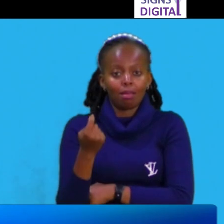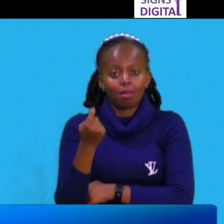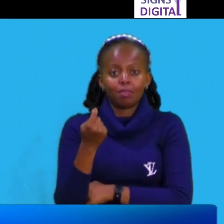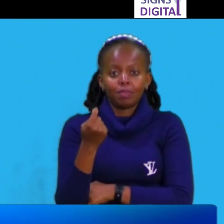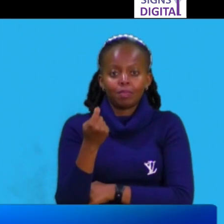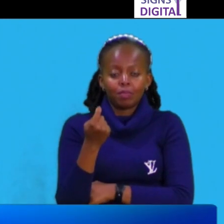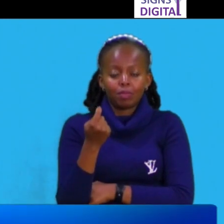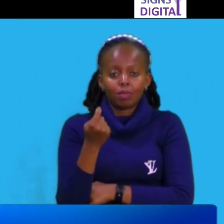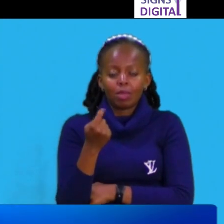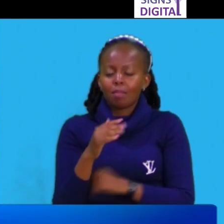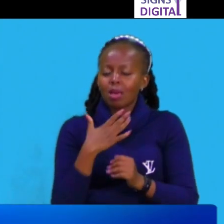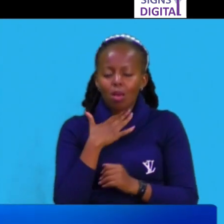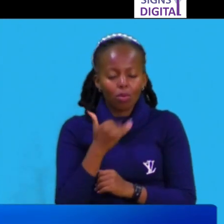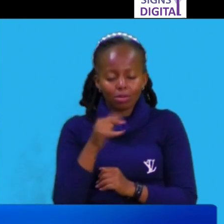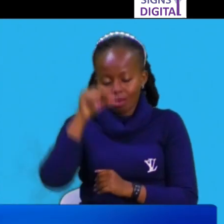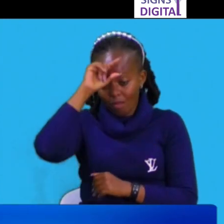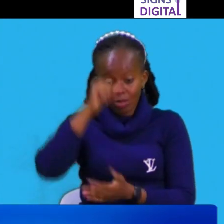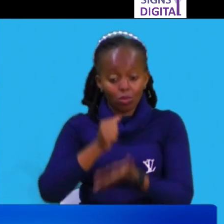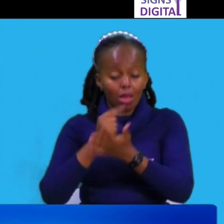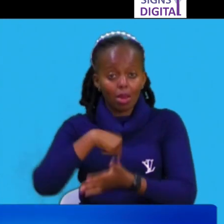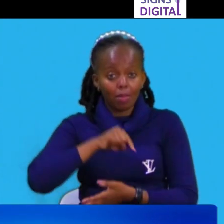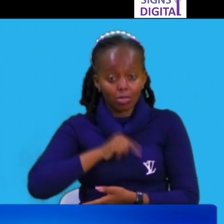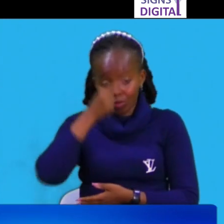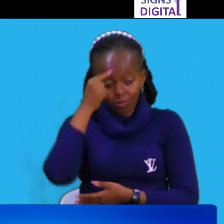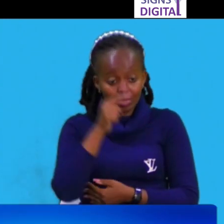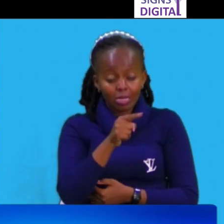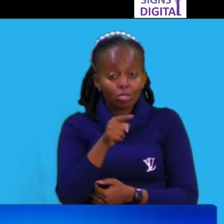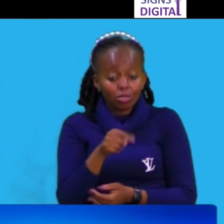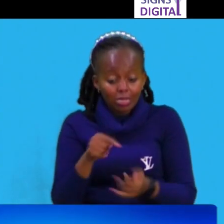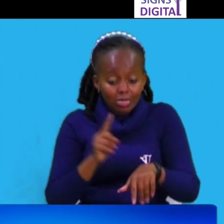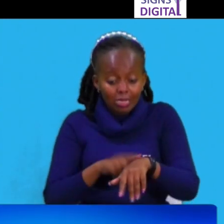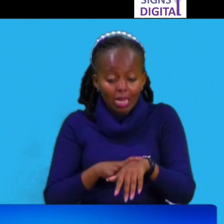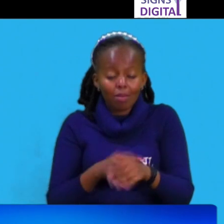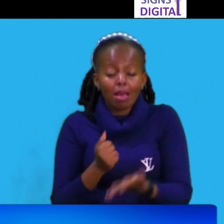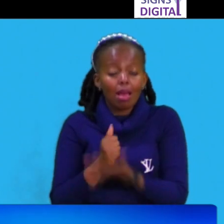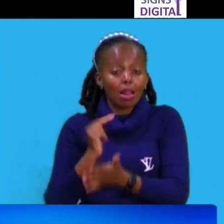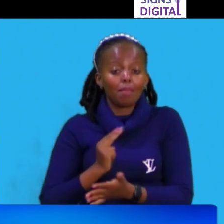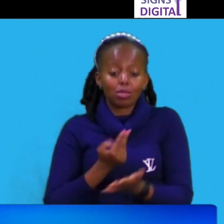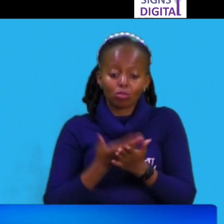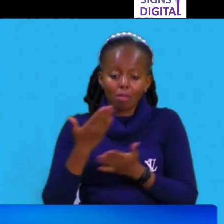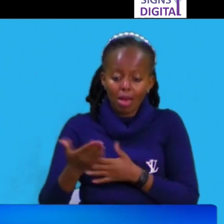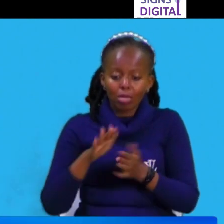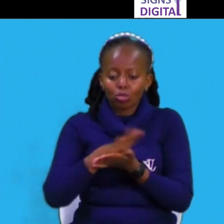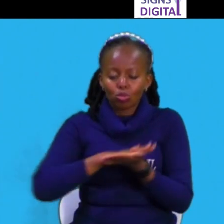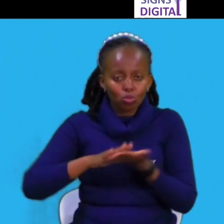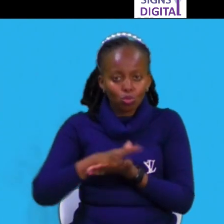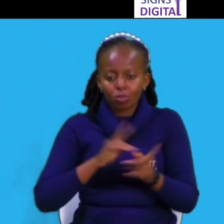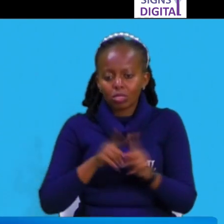. We help them in order to help them and help them get rid of and water.